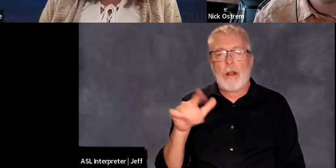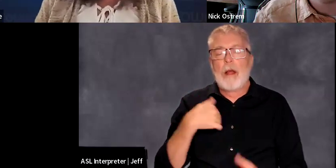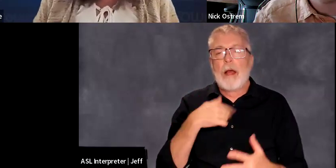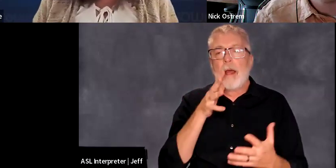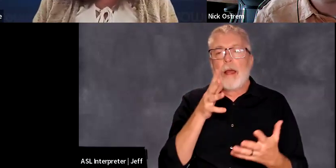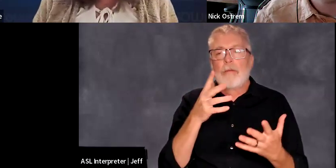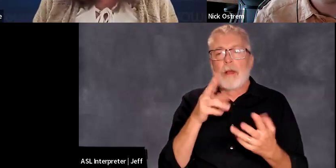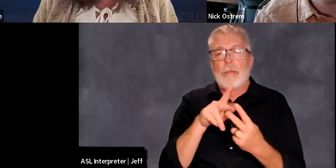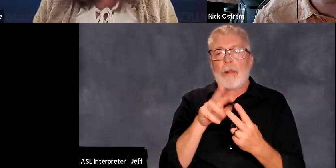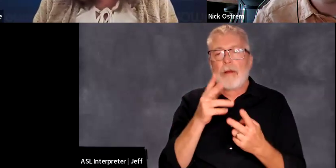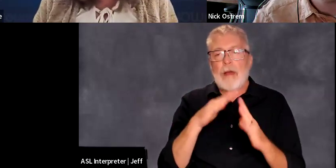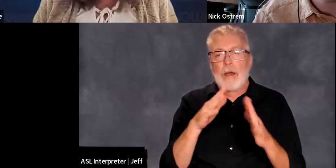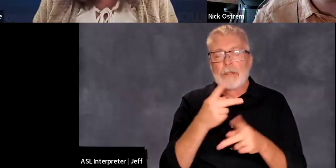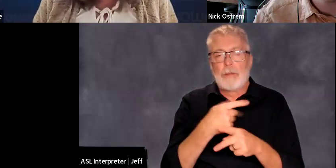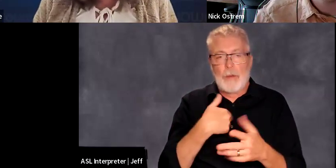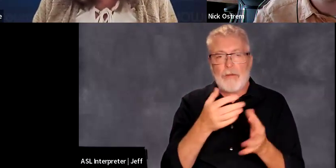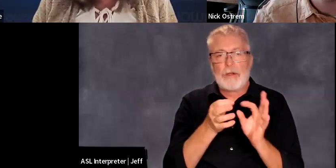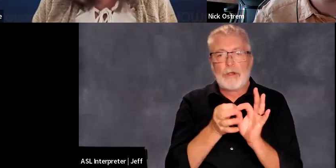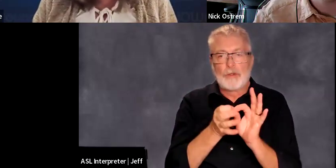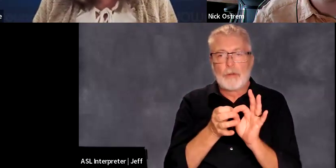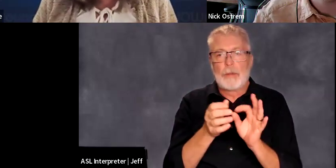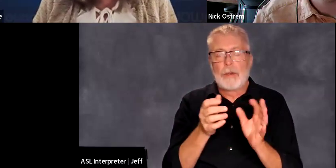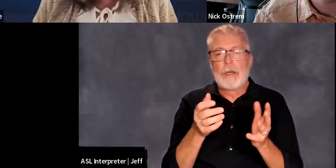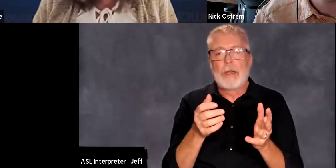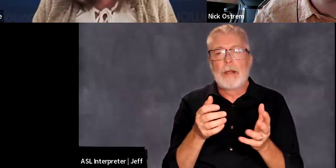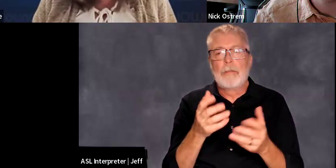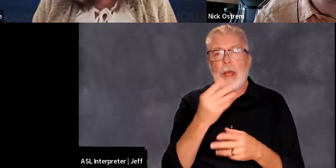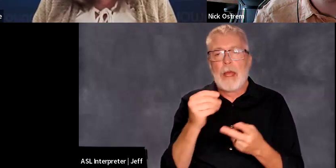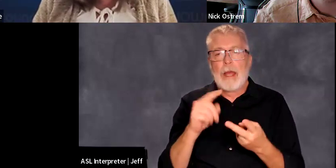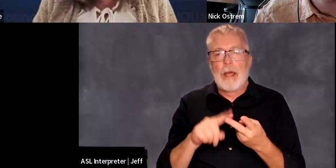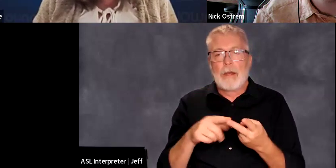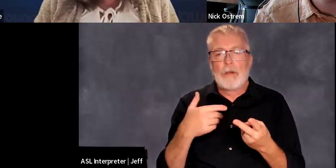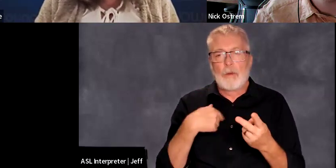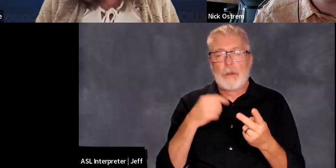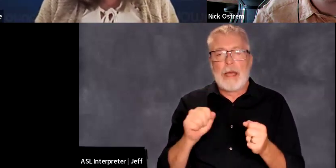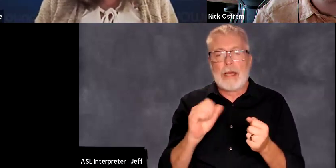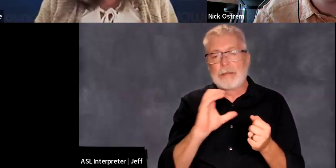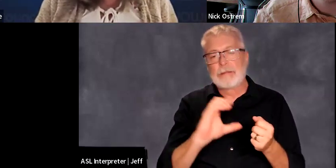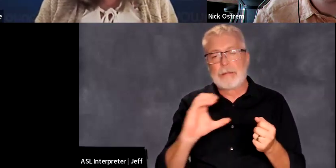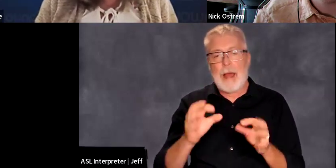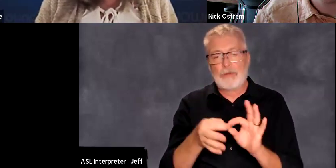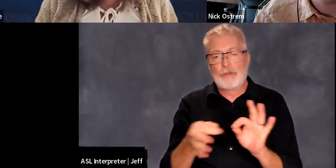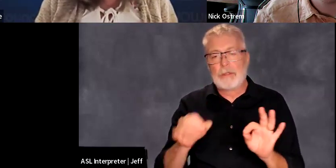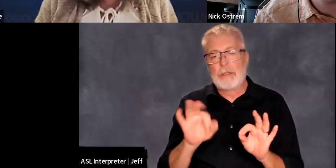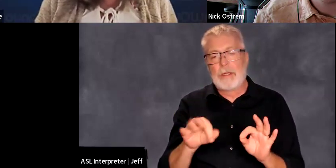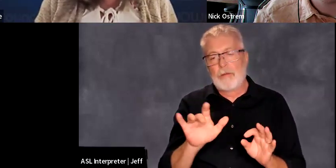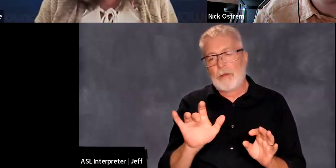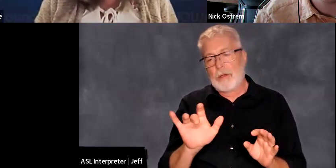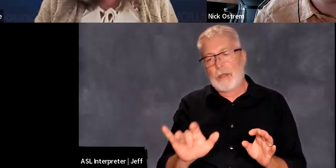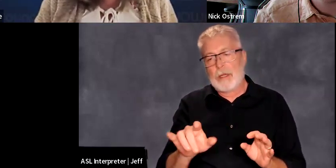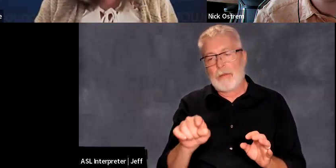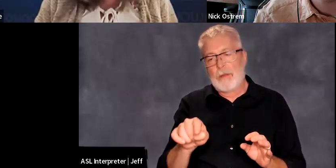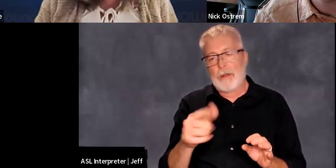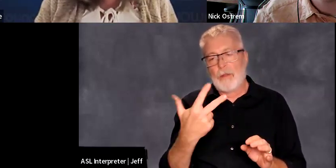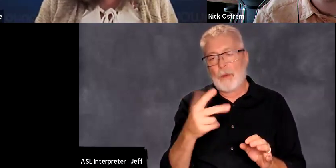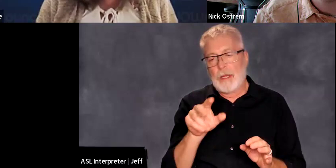have an interpreter who should be pinned for you, and then we also have the ability to do closed captioning down there. If you hit the two, or I'm sorry, the